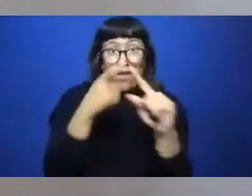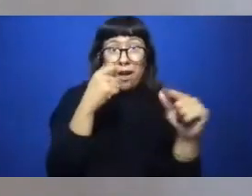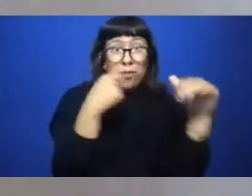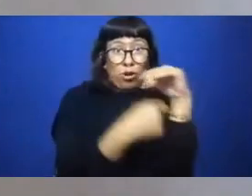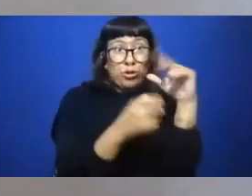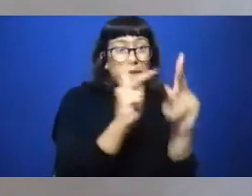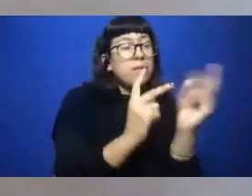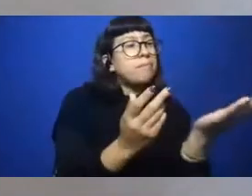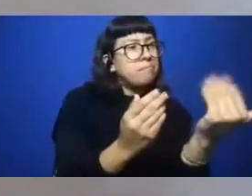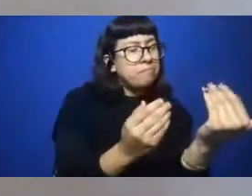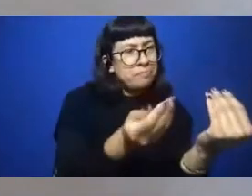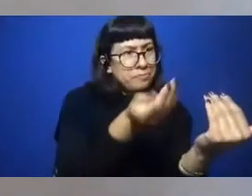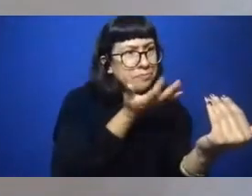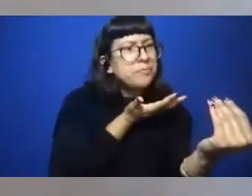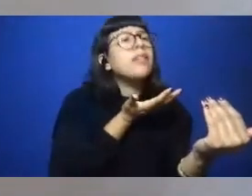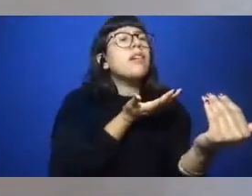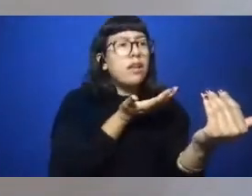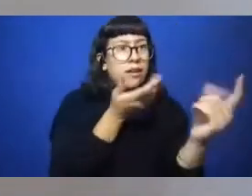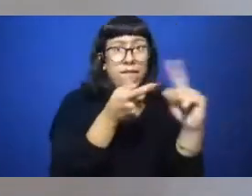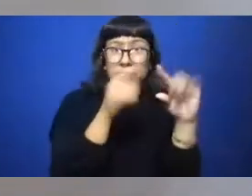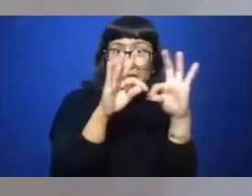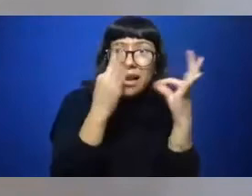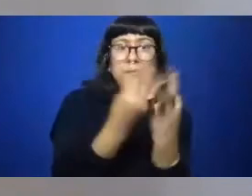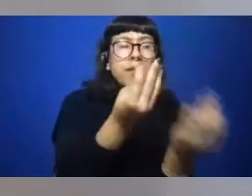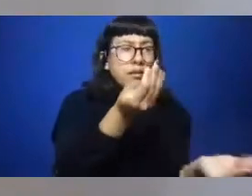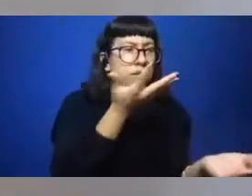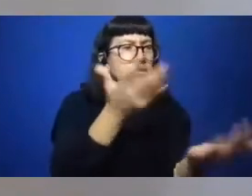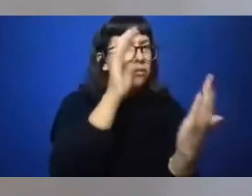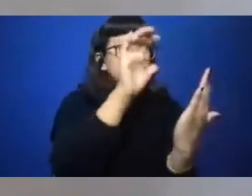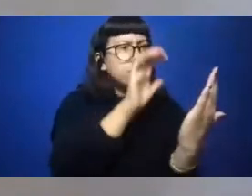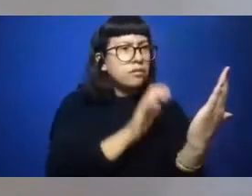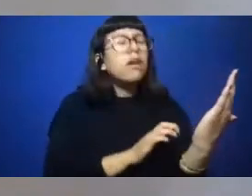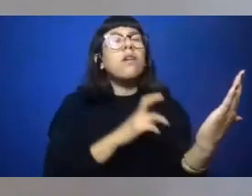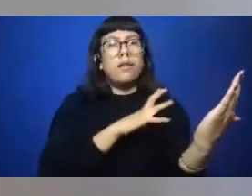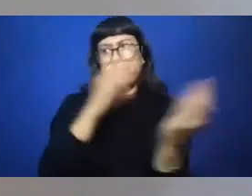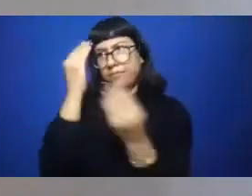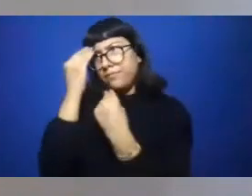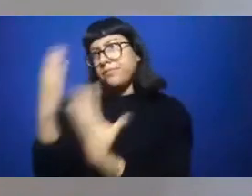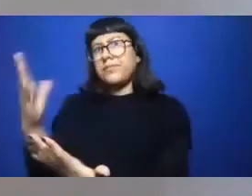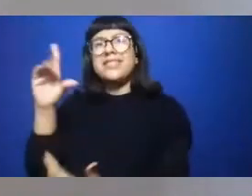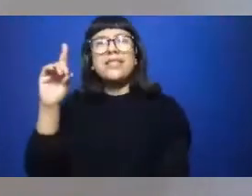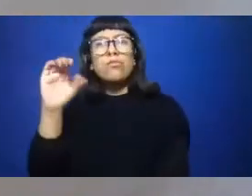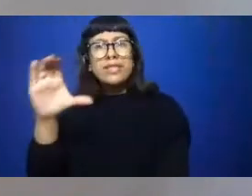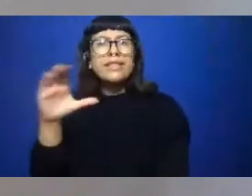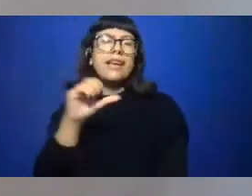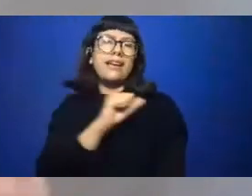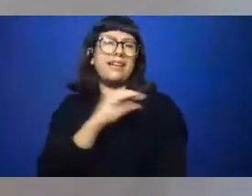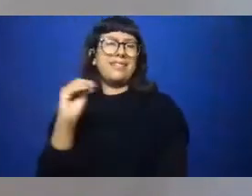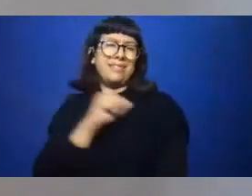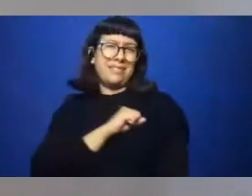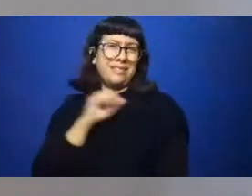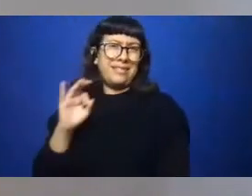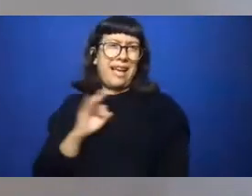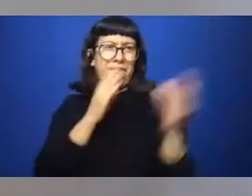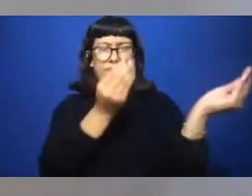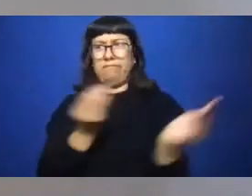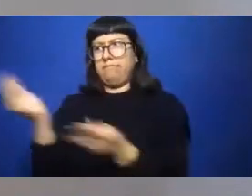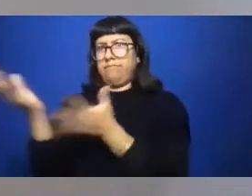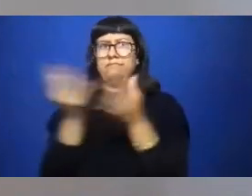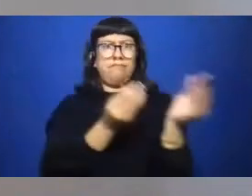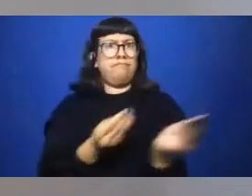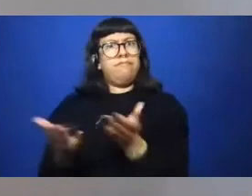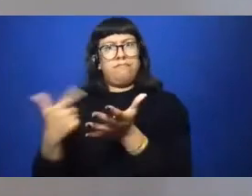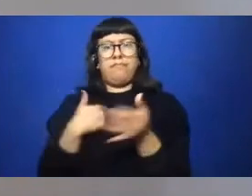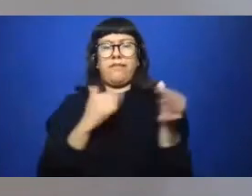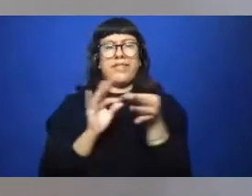members and sharing it with DOC directors and line staff and vice versa. And so through this